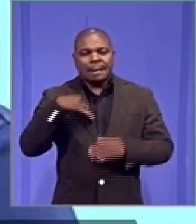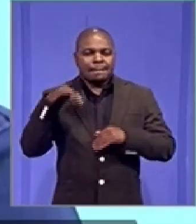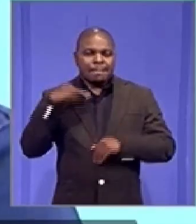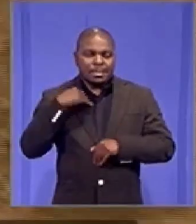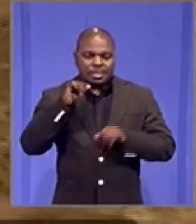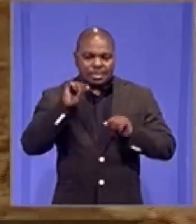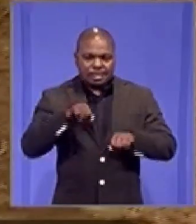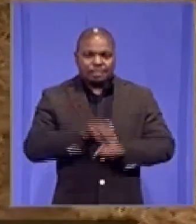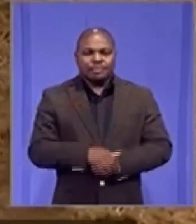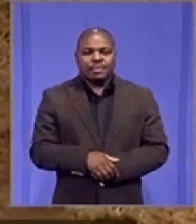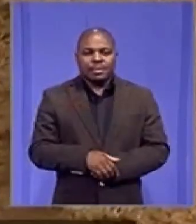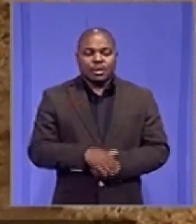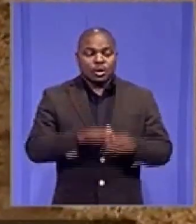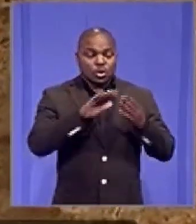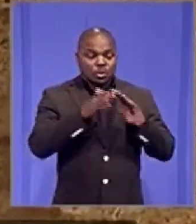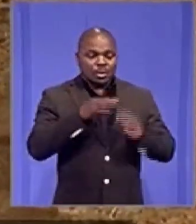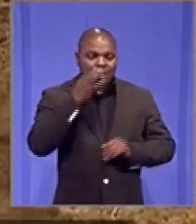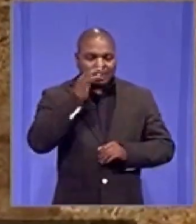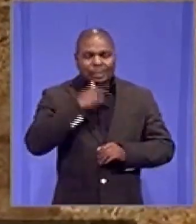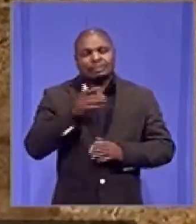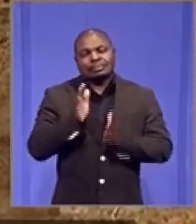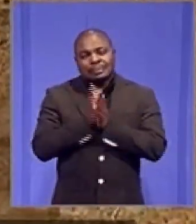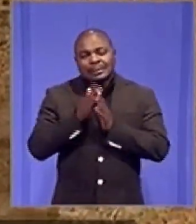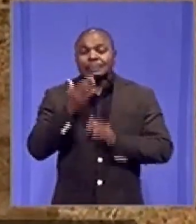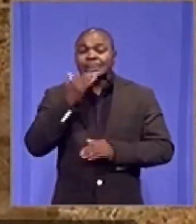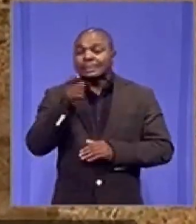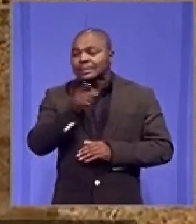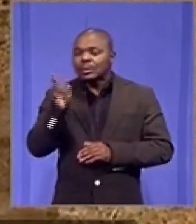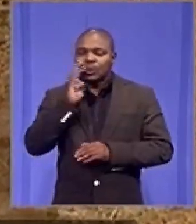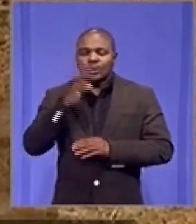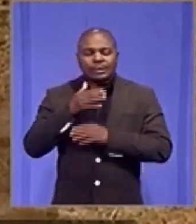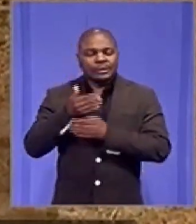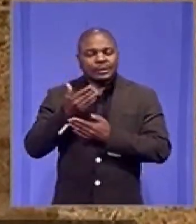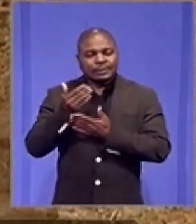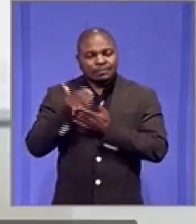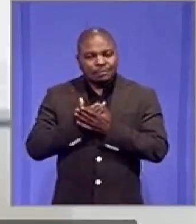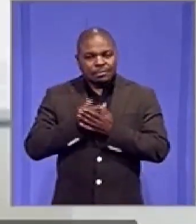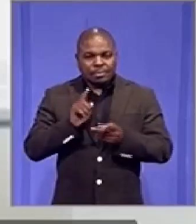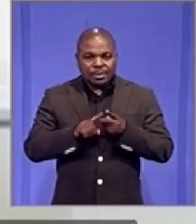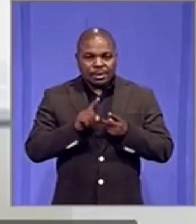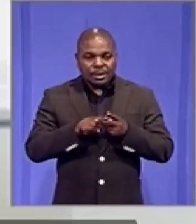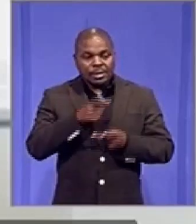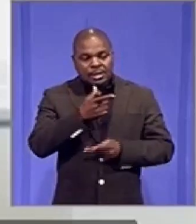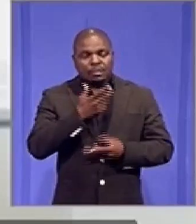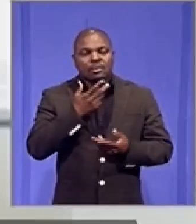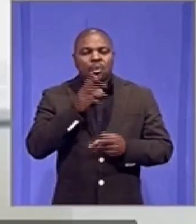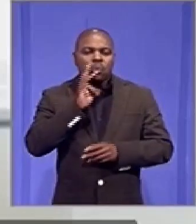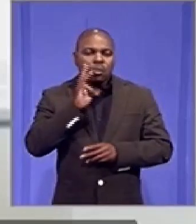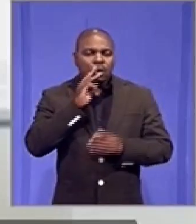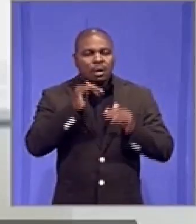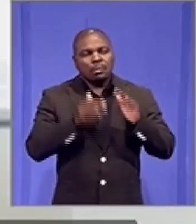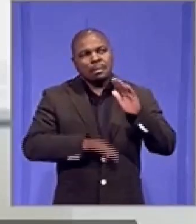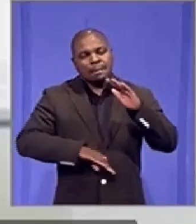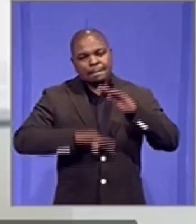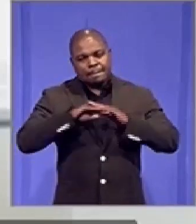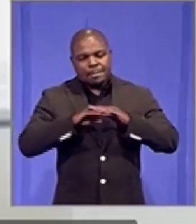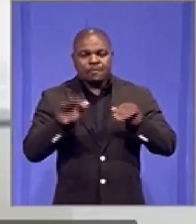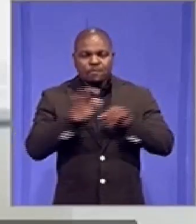maobane. Baagi ba gwetlhilwe go somarela metsi. The fault has since been addressed and water is now flowing at maximum